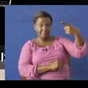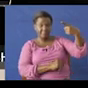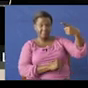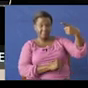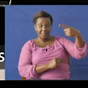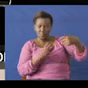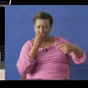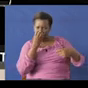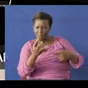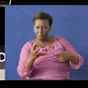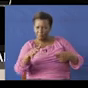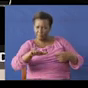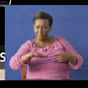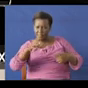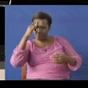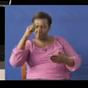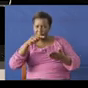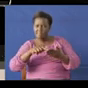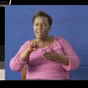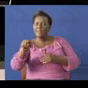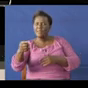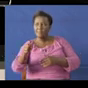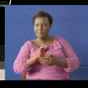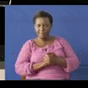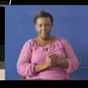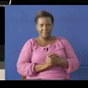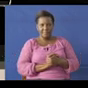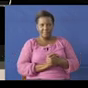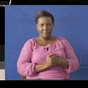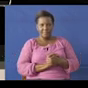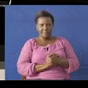What is pollution?